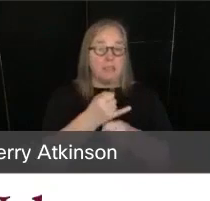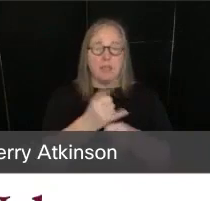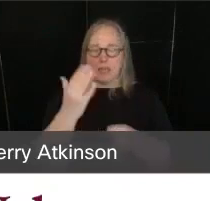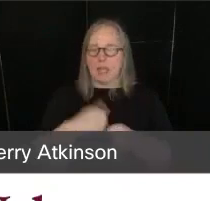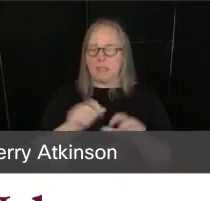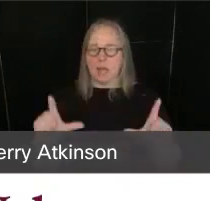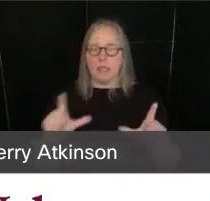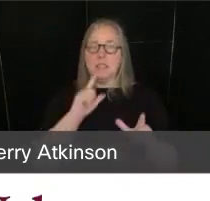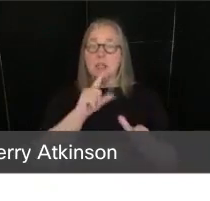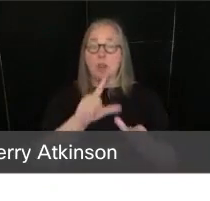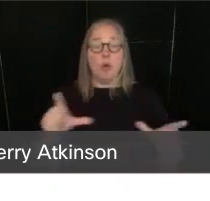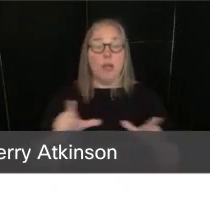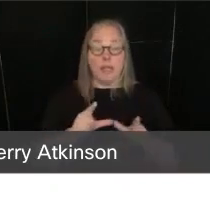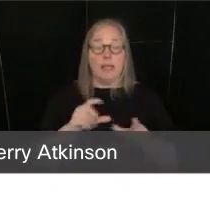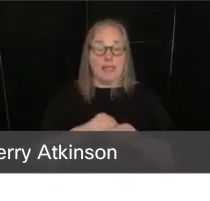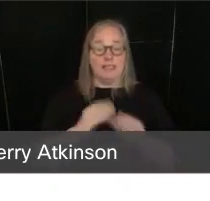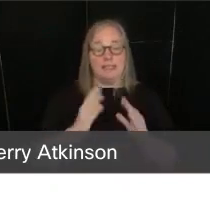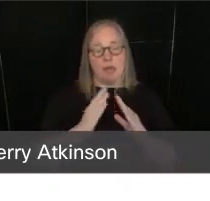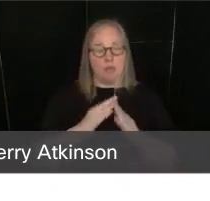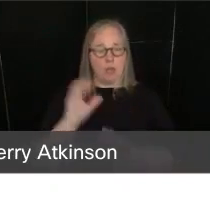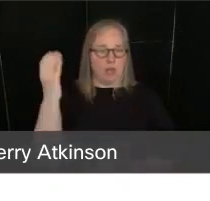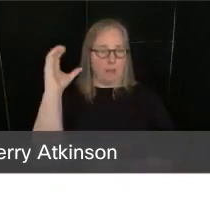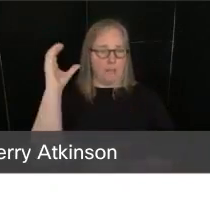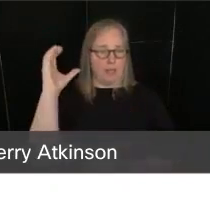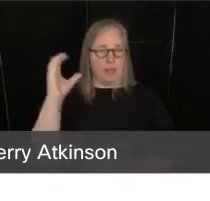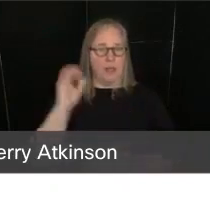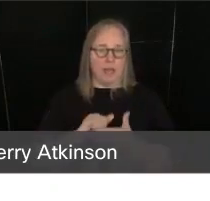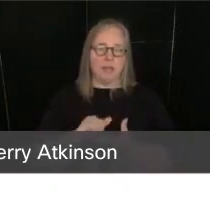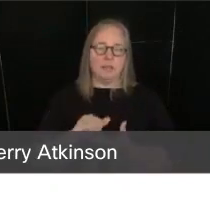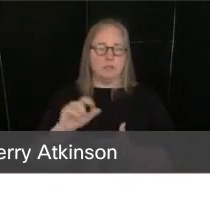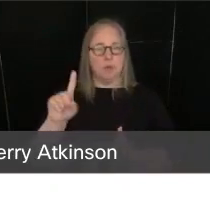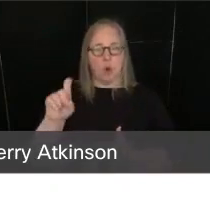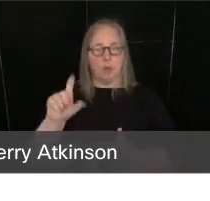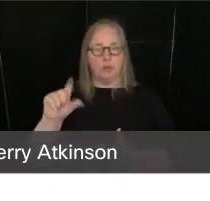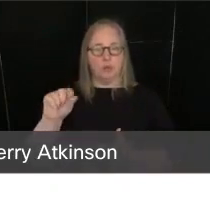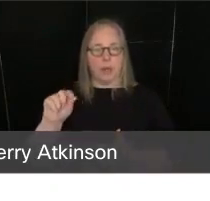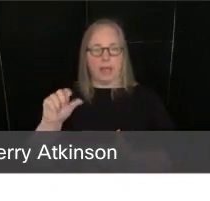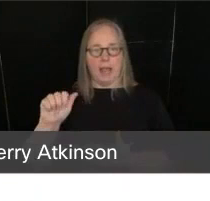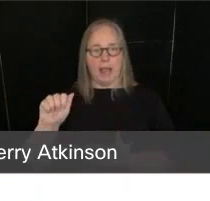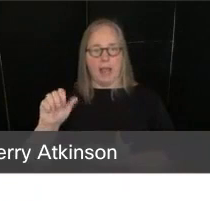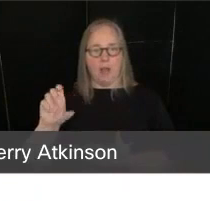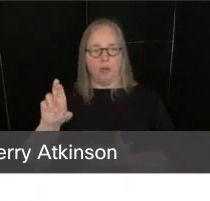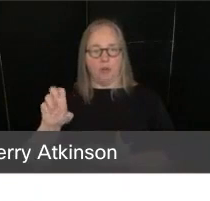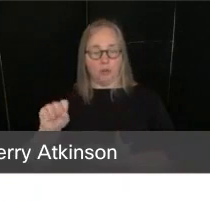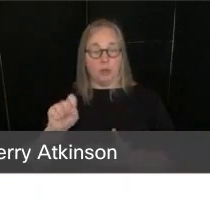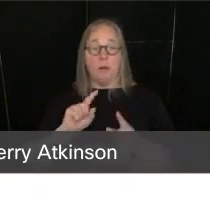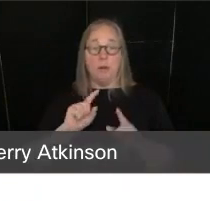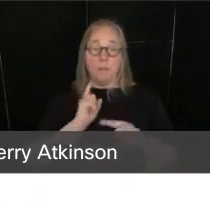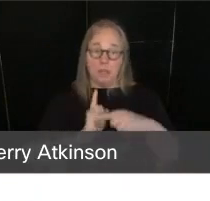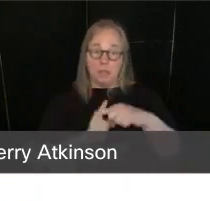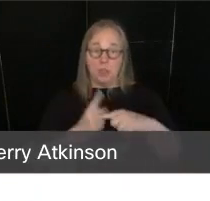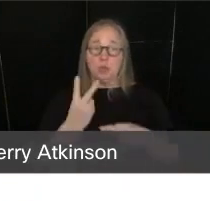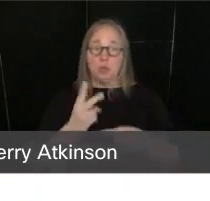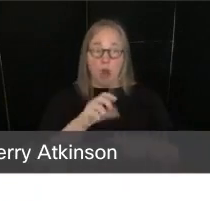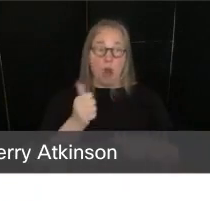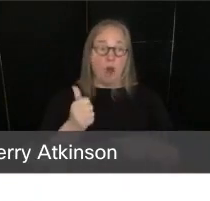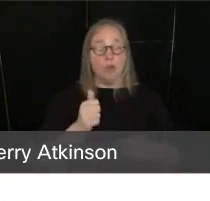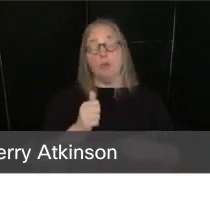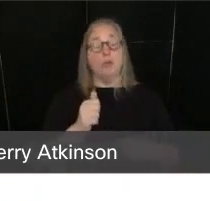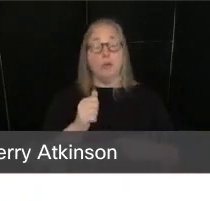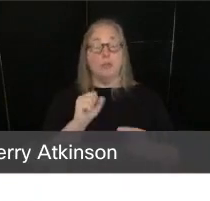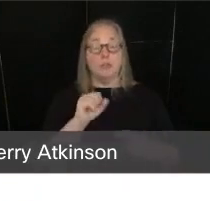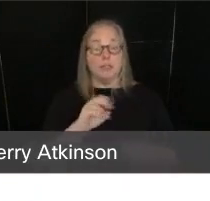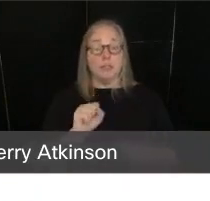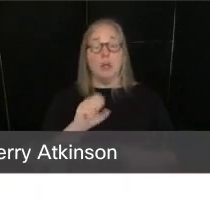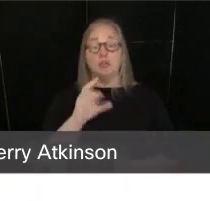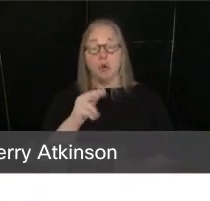is located in downtown Columbia. It's 120 acres. But we also have two other sites, the Charles Ecker Business Training Center